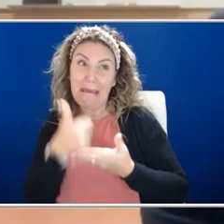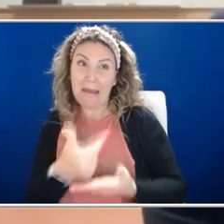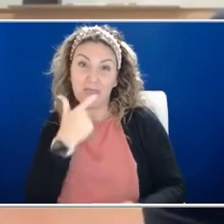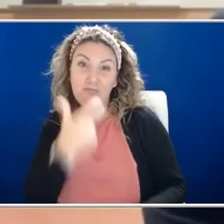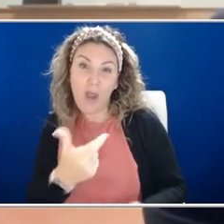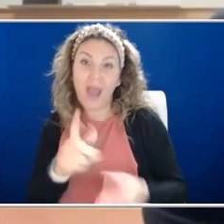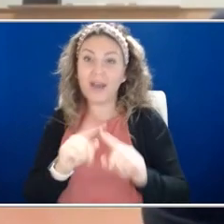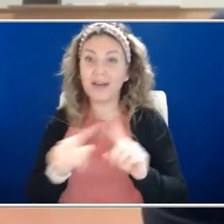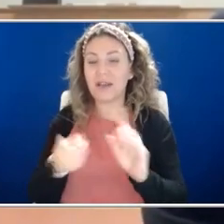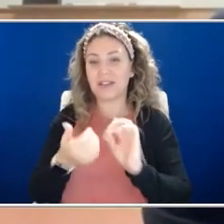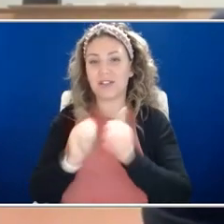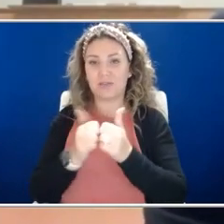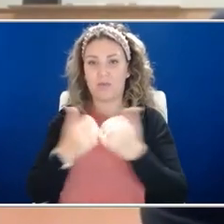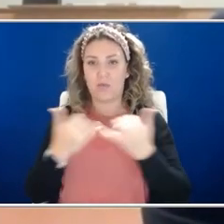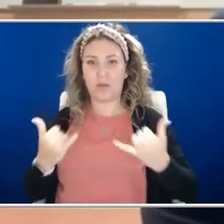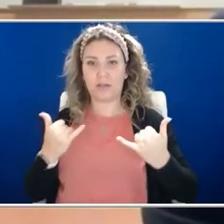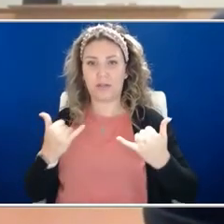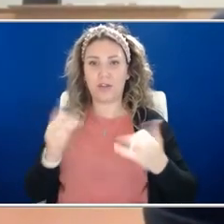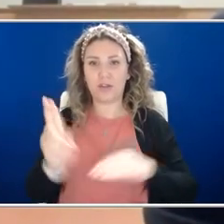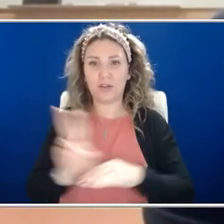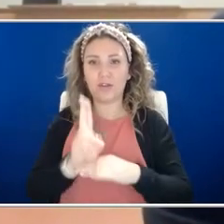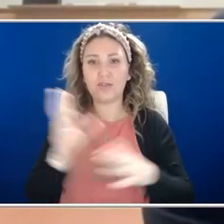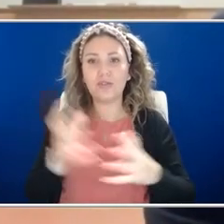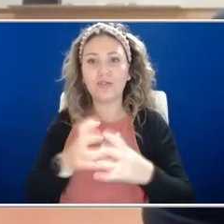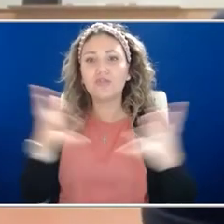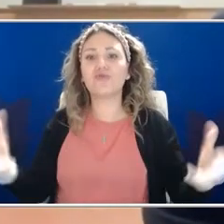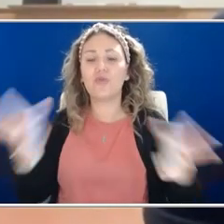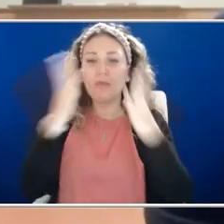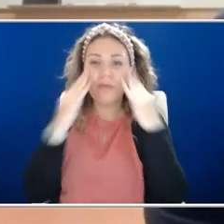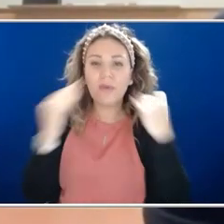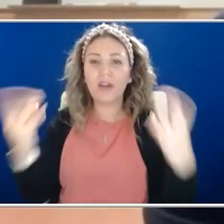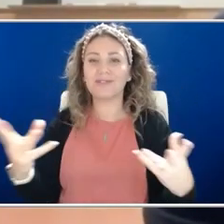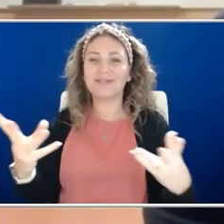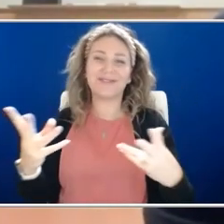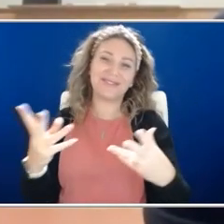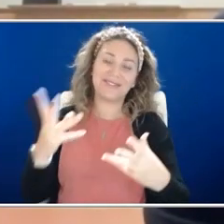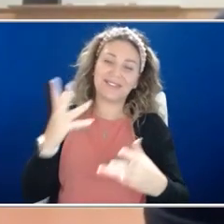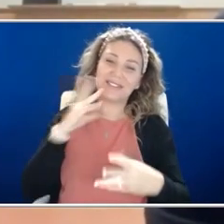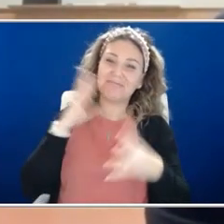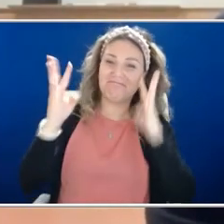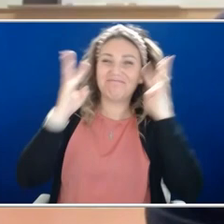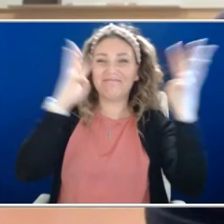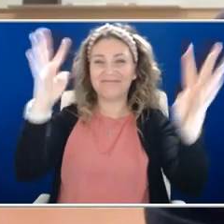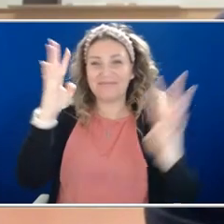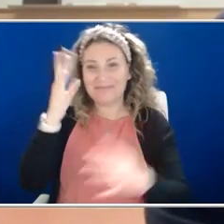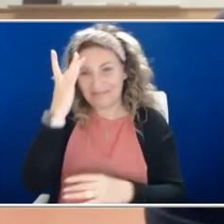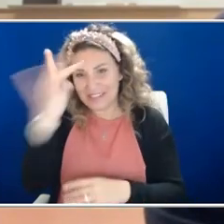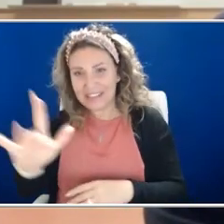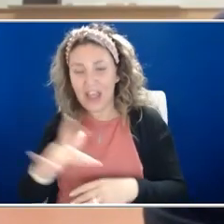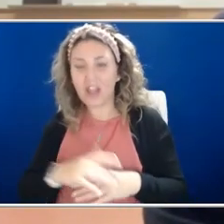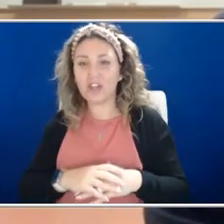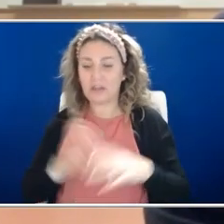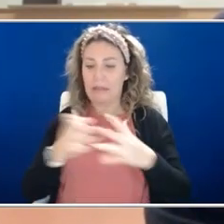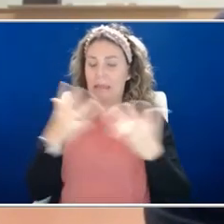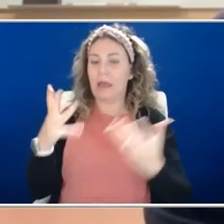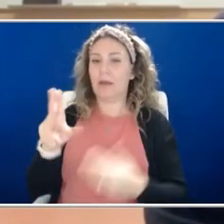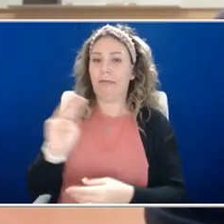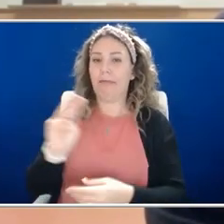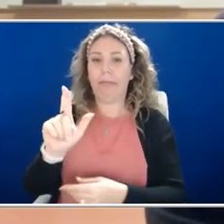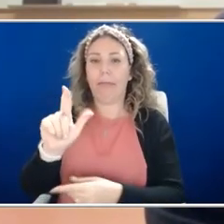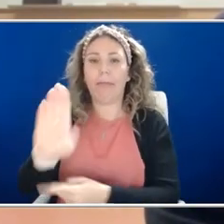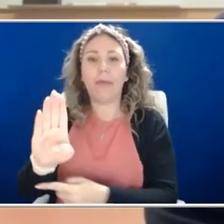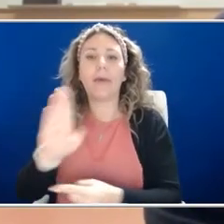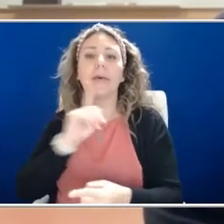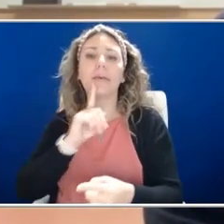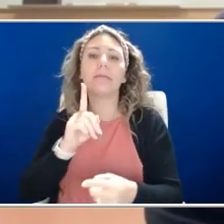know, sports today uses so much of data to be able to make intelligence. So, for instance, I know a lot of the major league teams capture